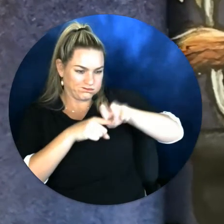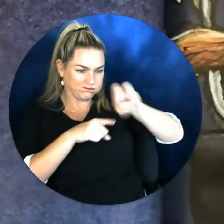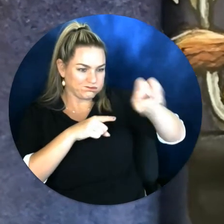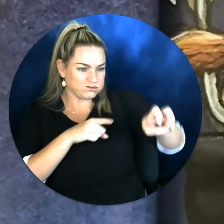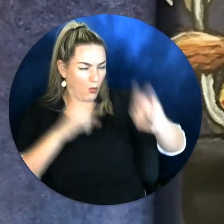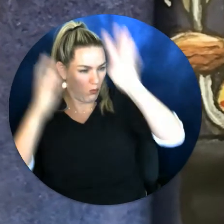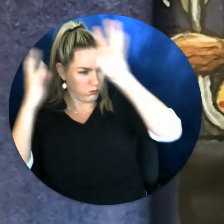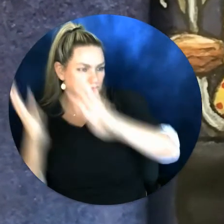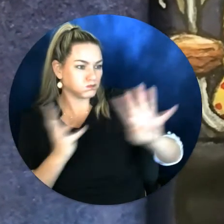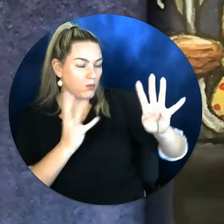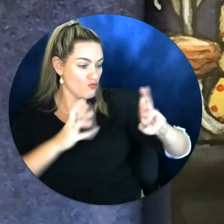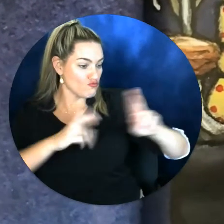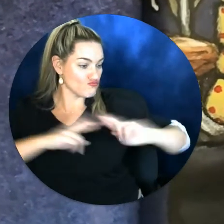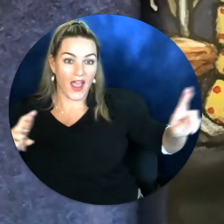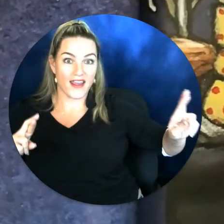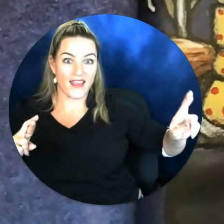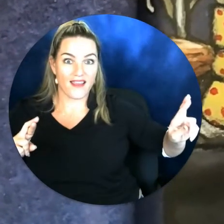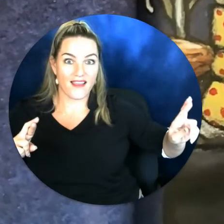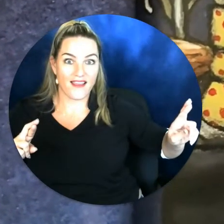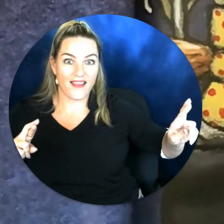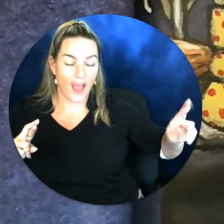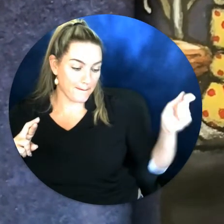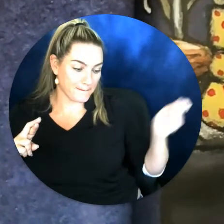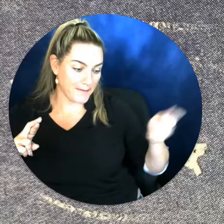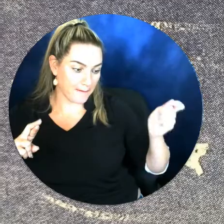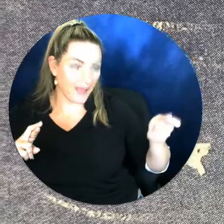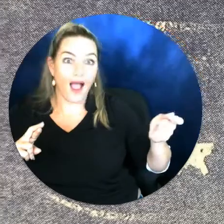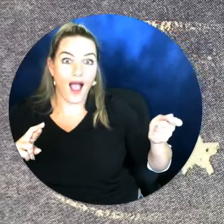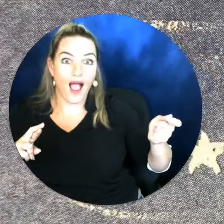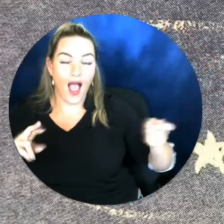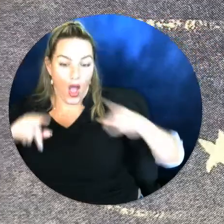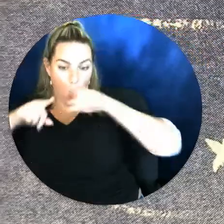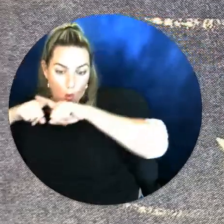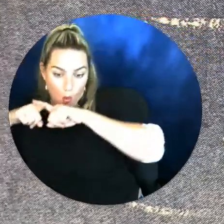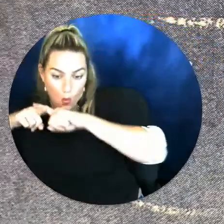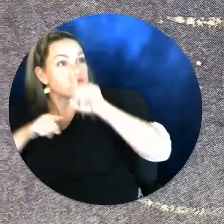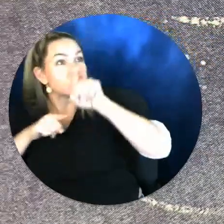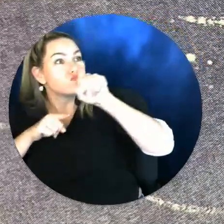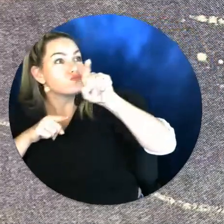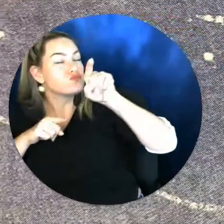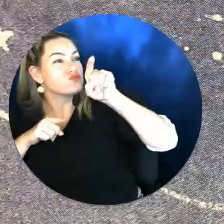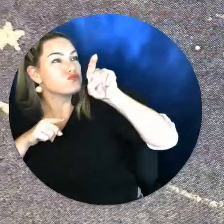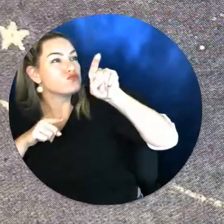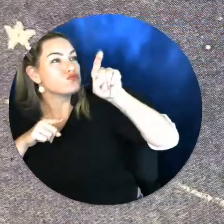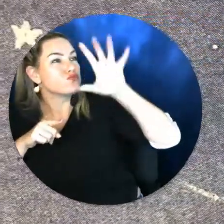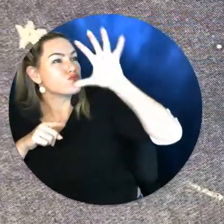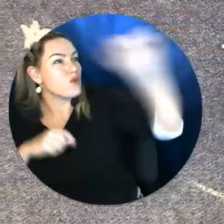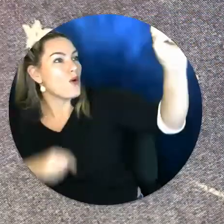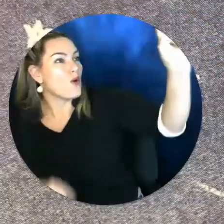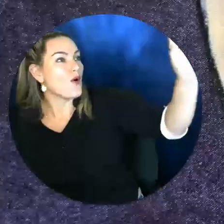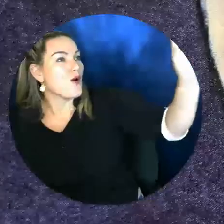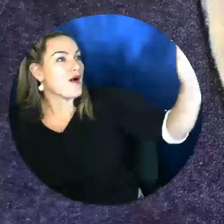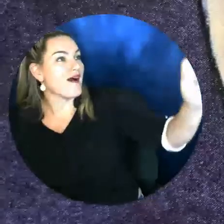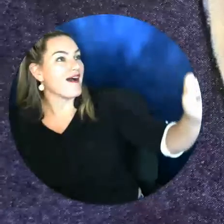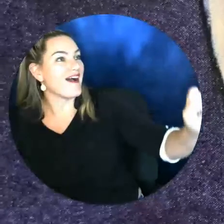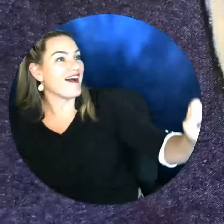The witch tapped the broomstick, and whoosh, they were gone.